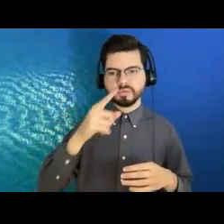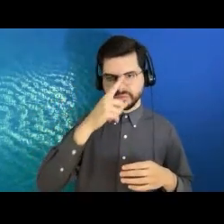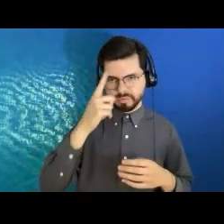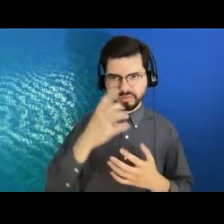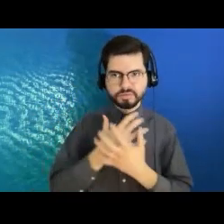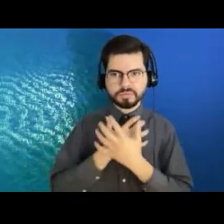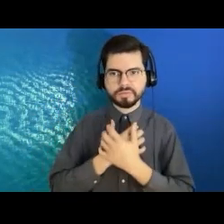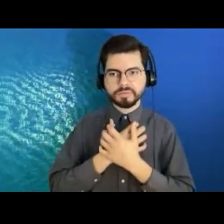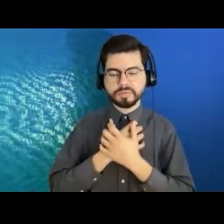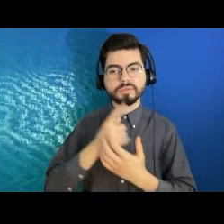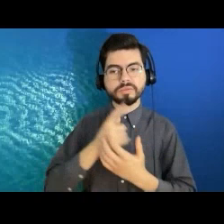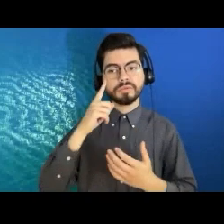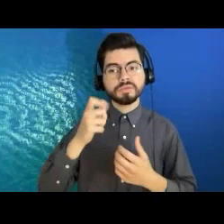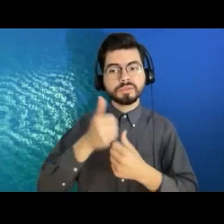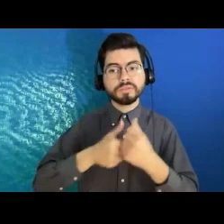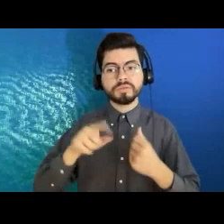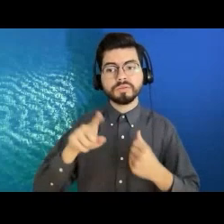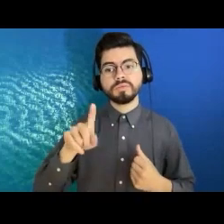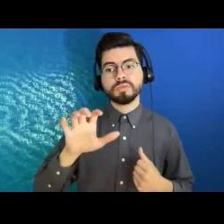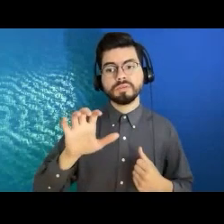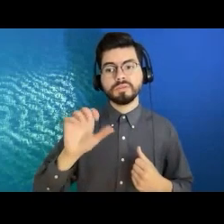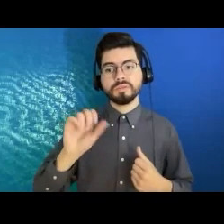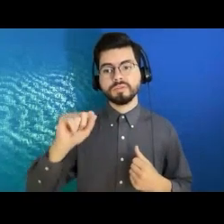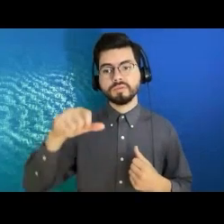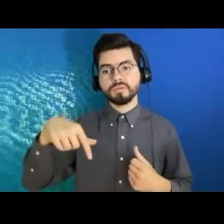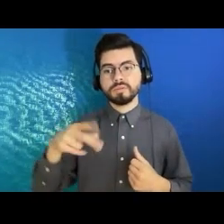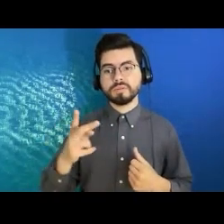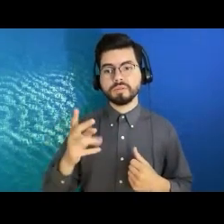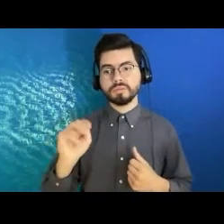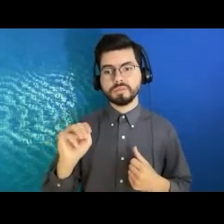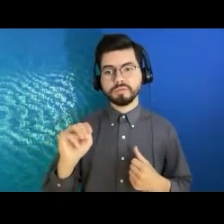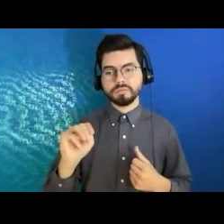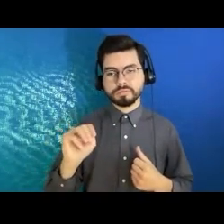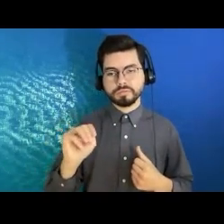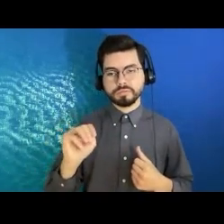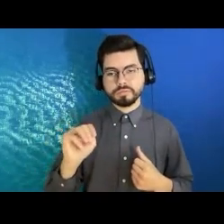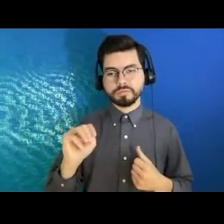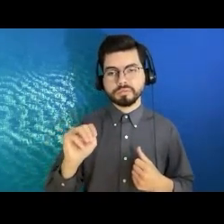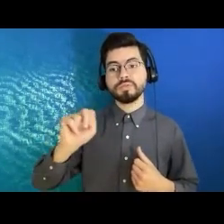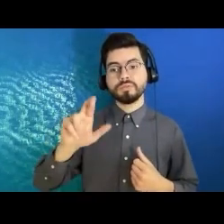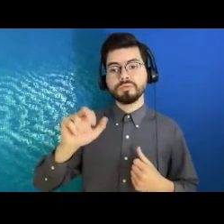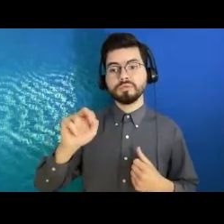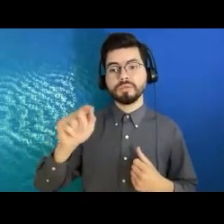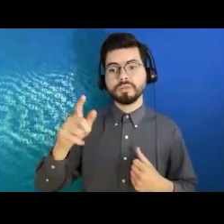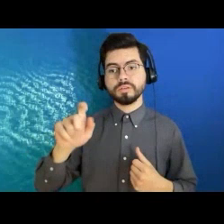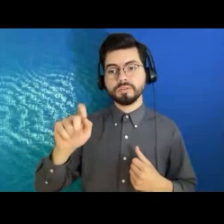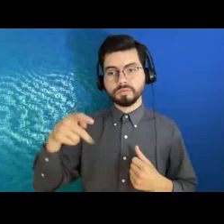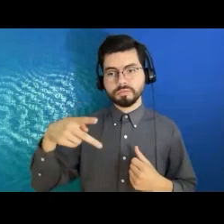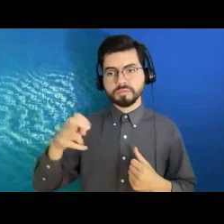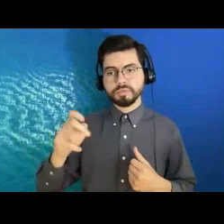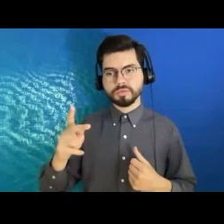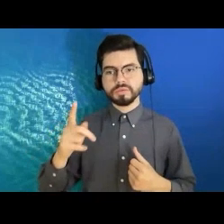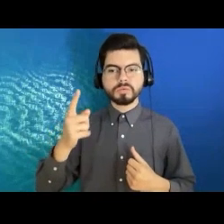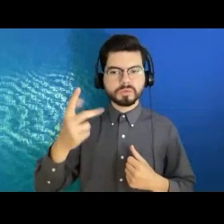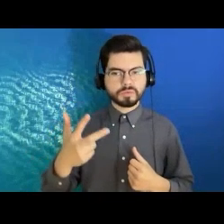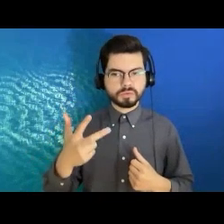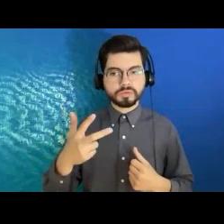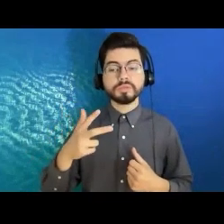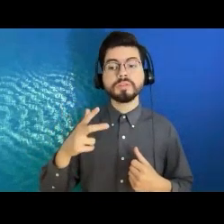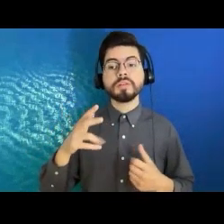100 square kilometers. And so for the northern range of the park, which is about the northern 1/3, 334